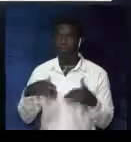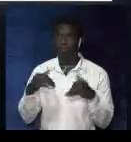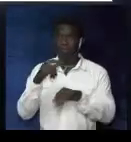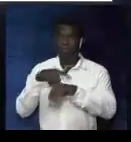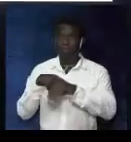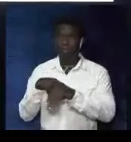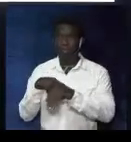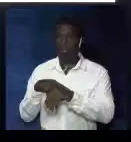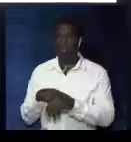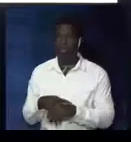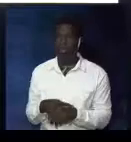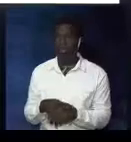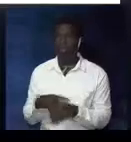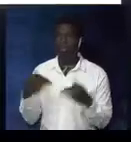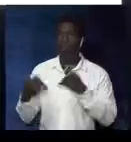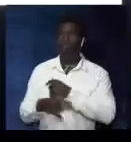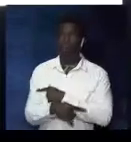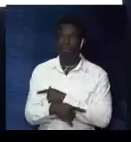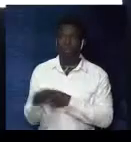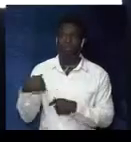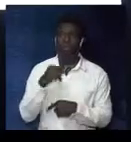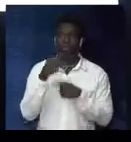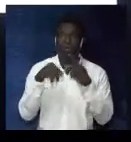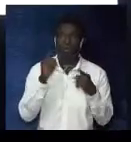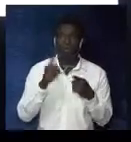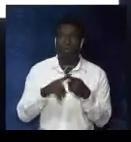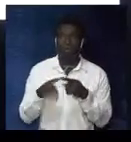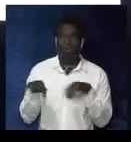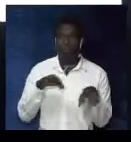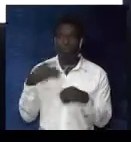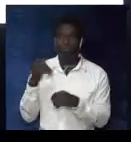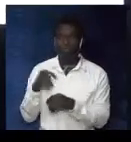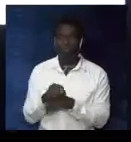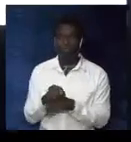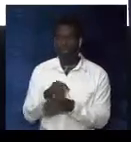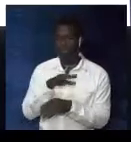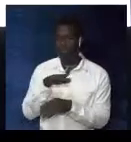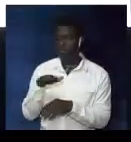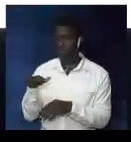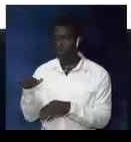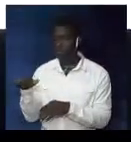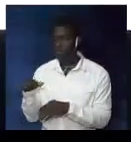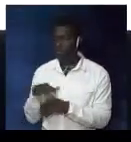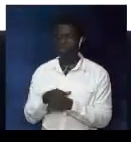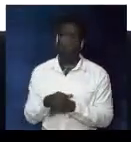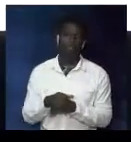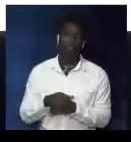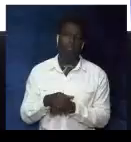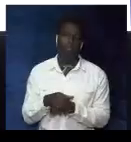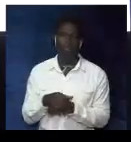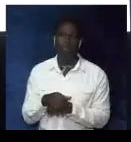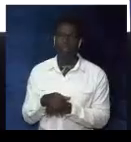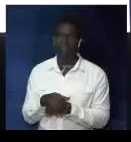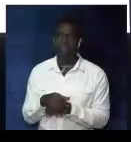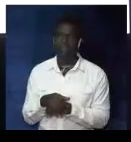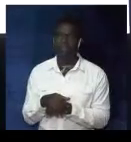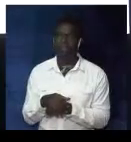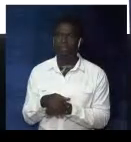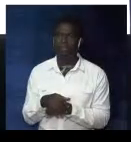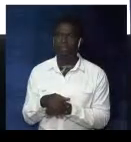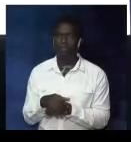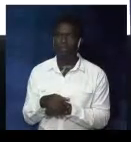Game time. Today we're going to do the spelling bee game. The spelling bee